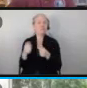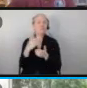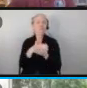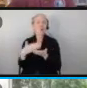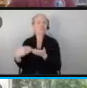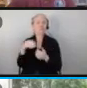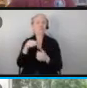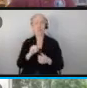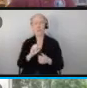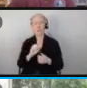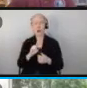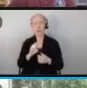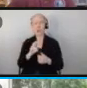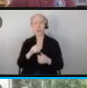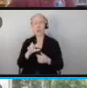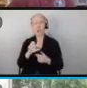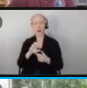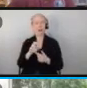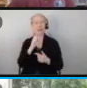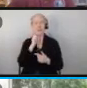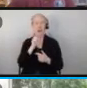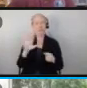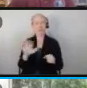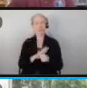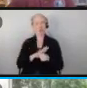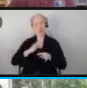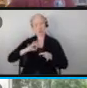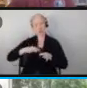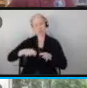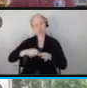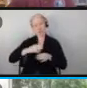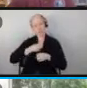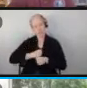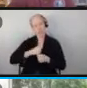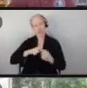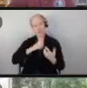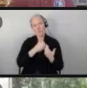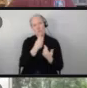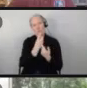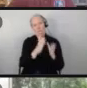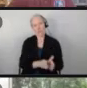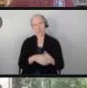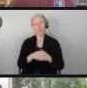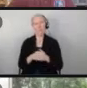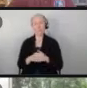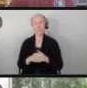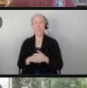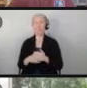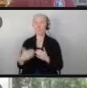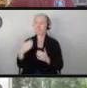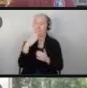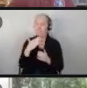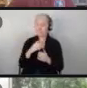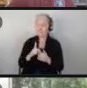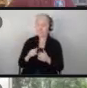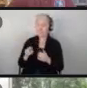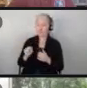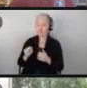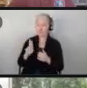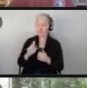not customizable. Thank you. Dr. Knoll, one of the things that you mentioned